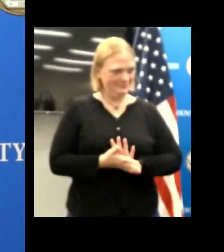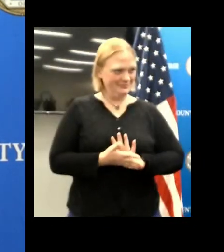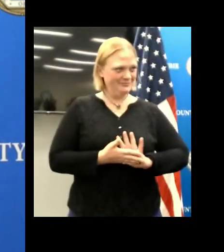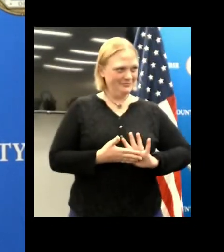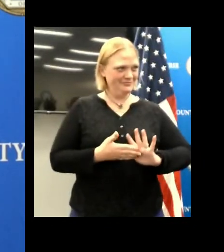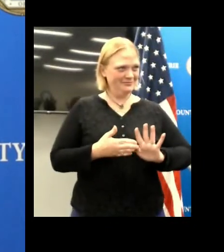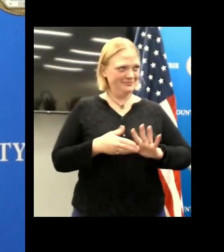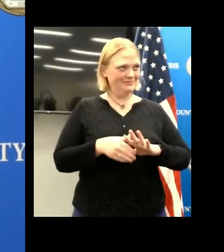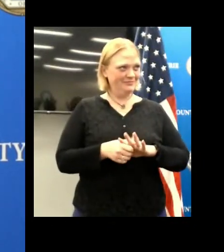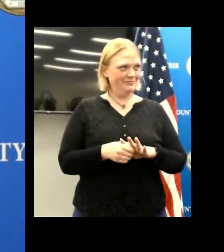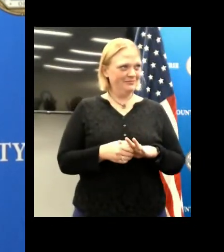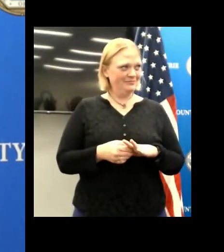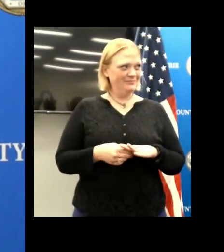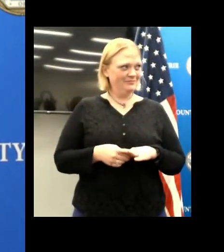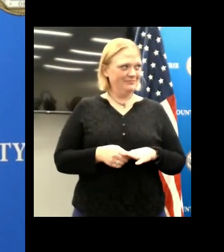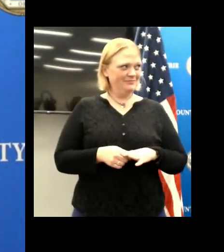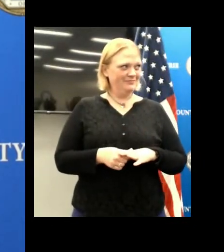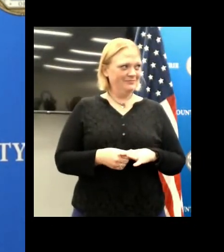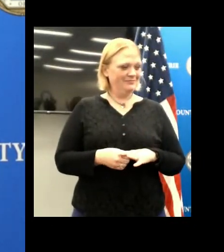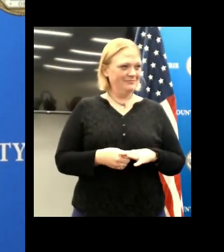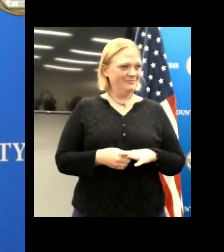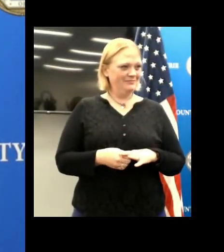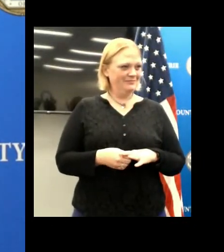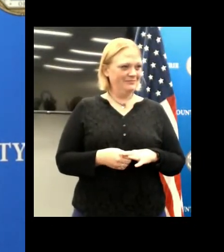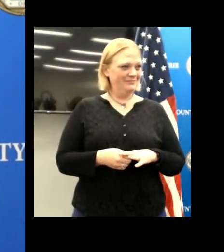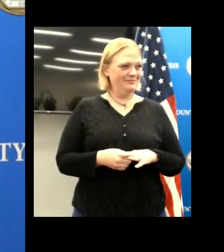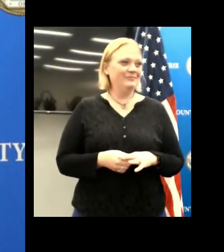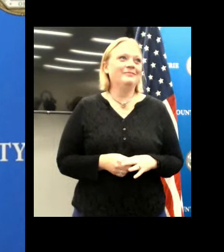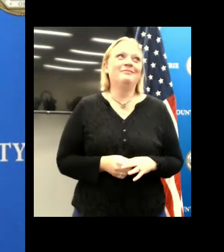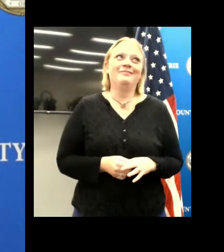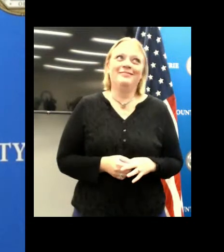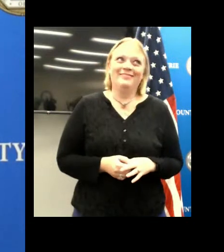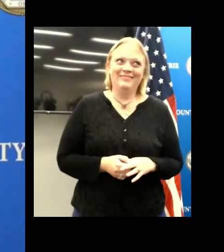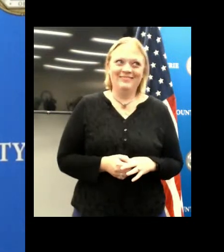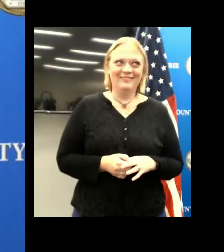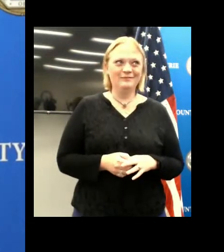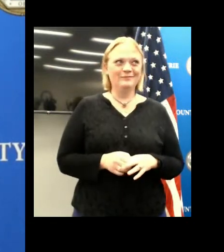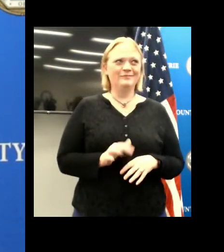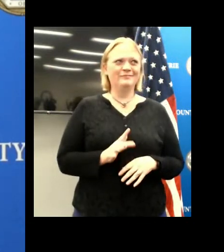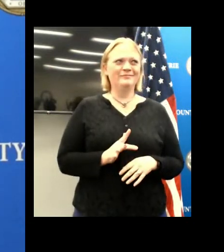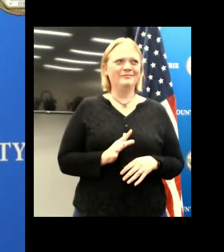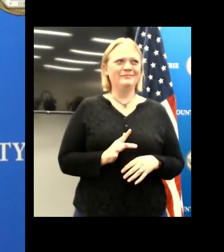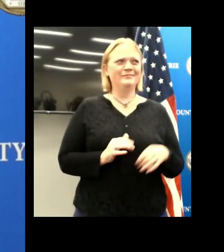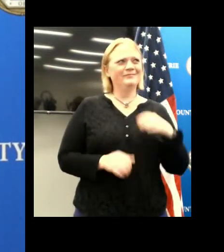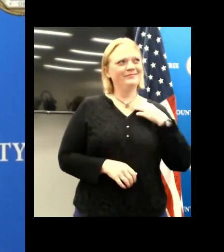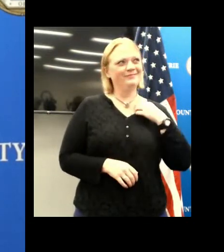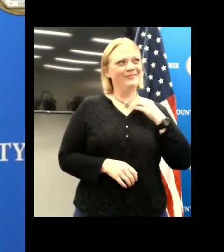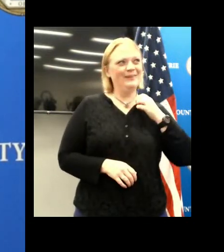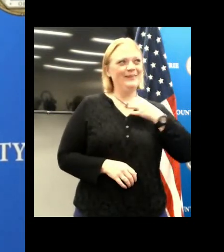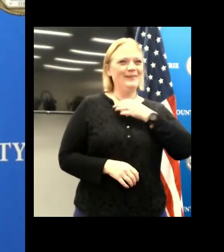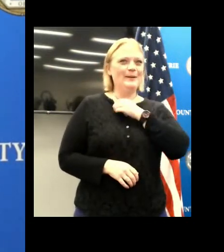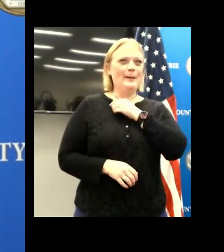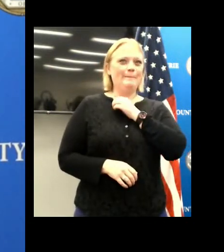the Dodgers having won the series, with the Bills winning the Super Bowl or the Sabres winning the Stanley Cup, because it is really nice.